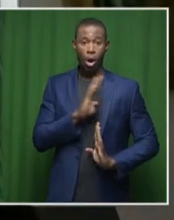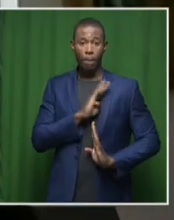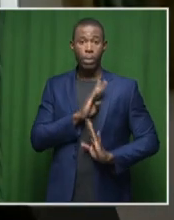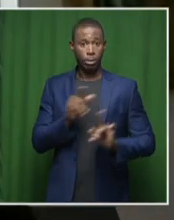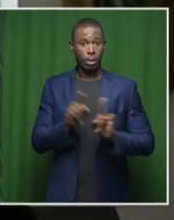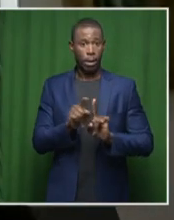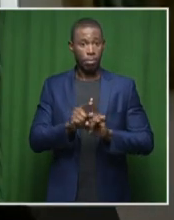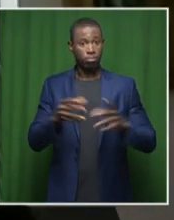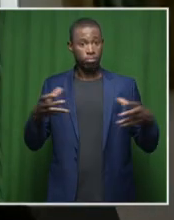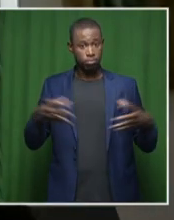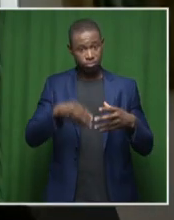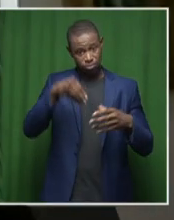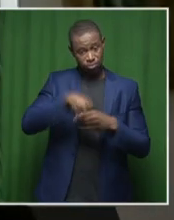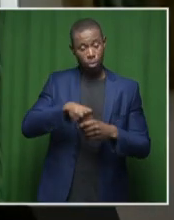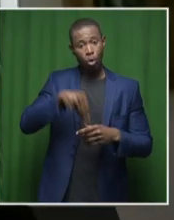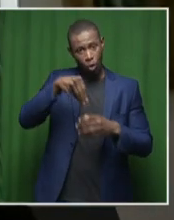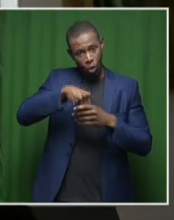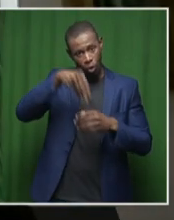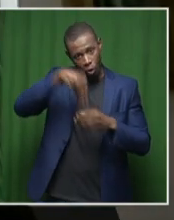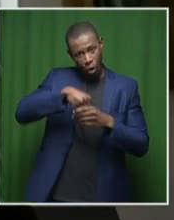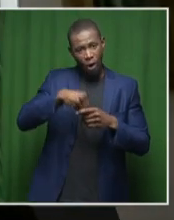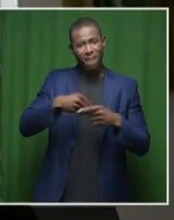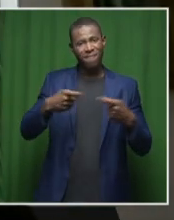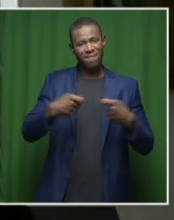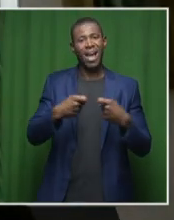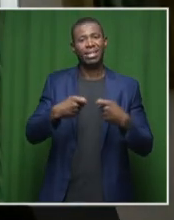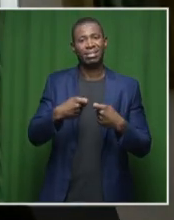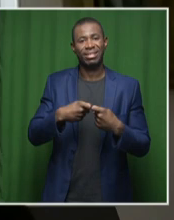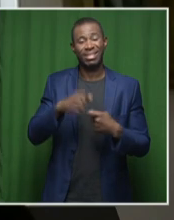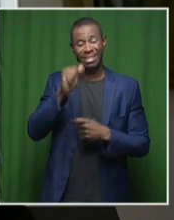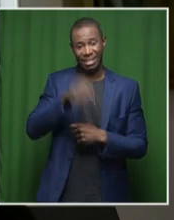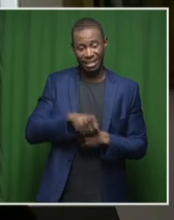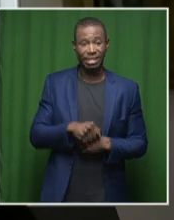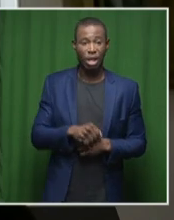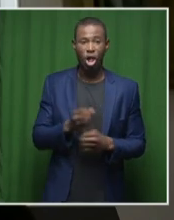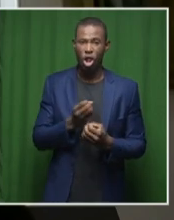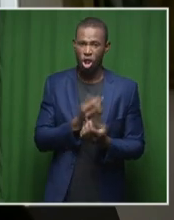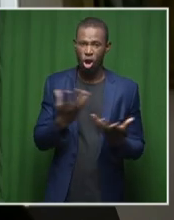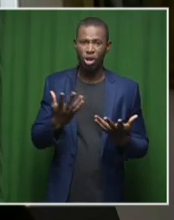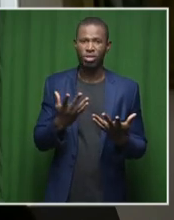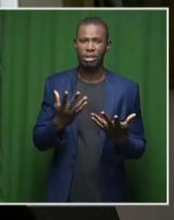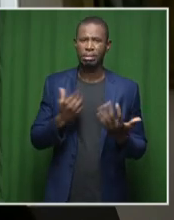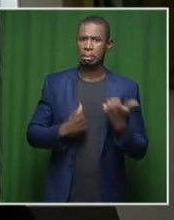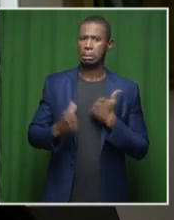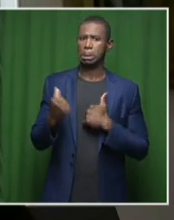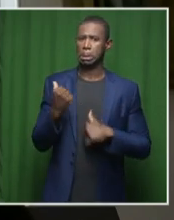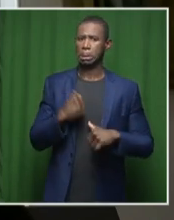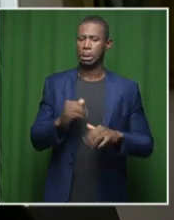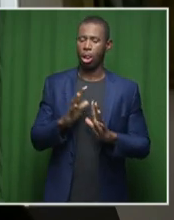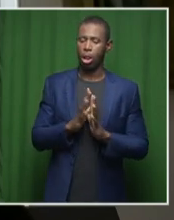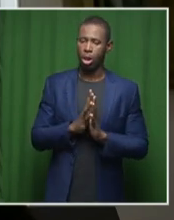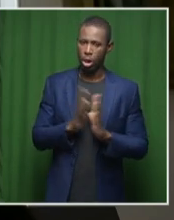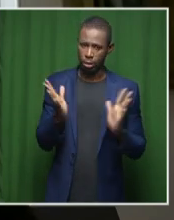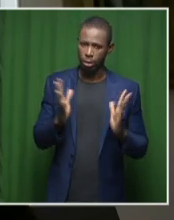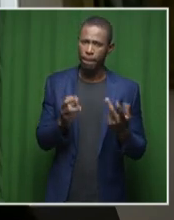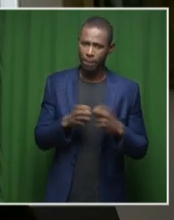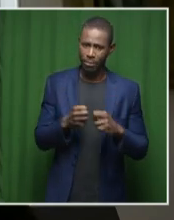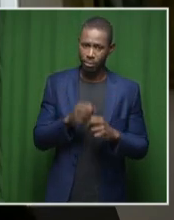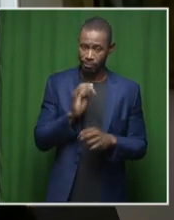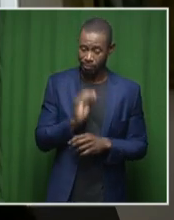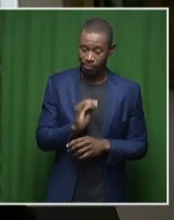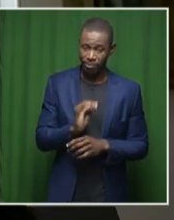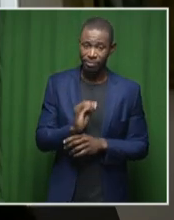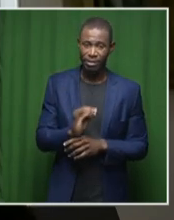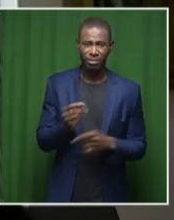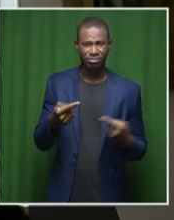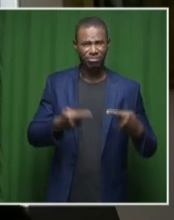operations. But there's a lot of drama that goes with this. I mean, I think we've tried to highlight it in a number of these battles that showed